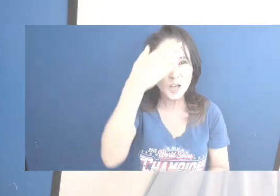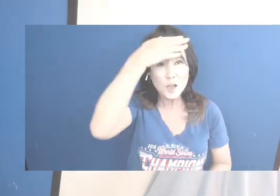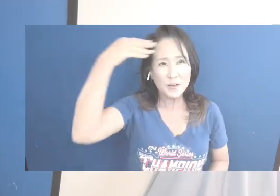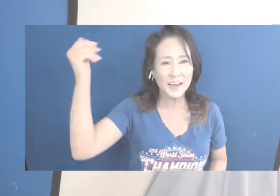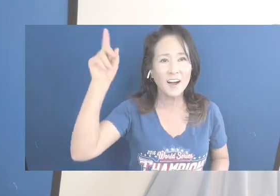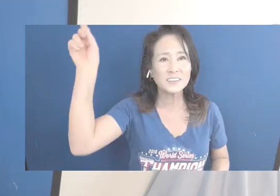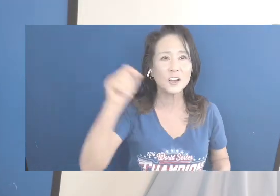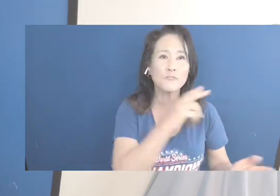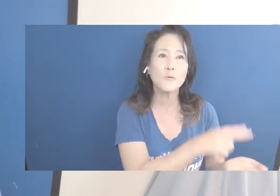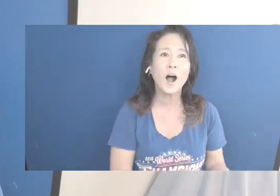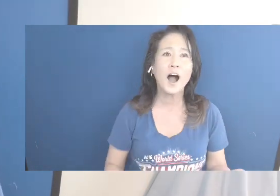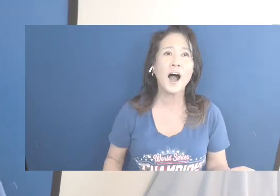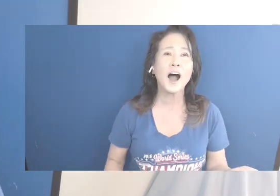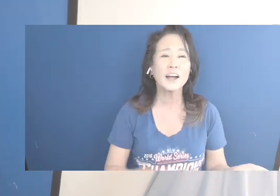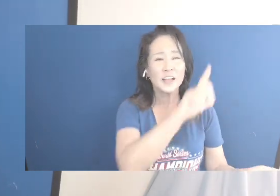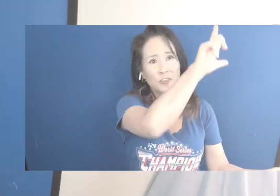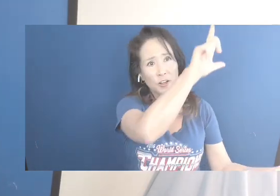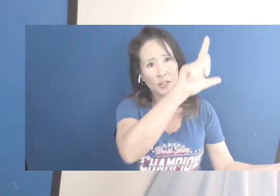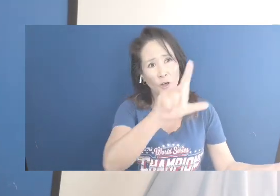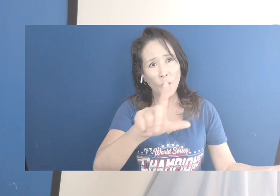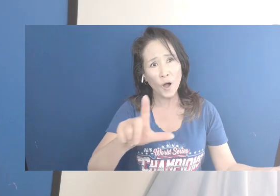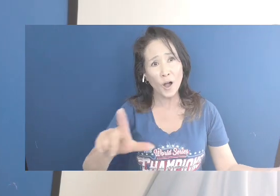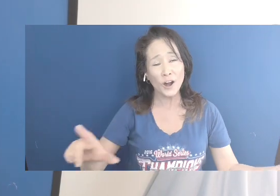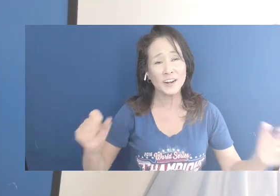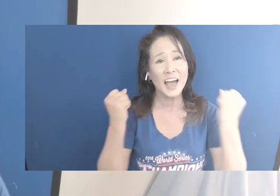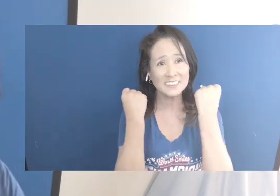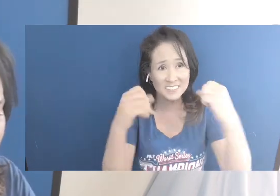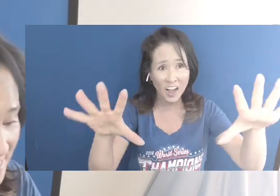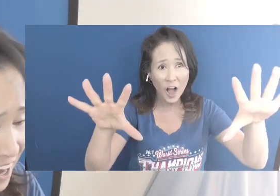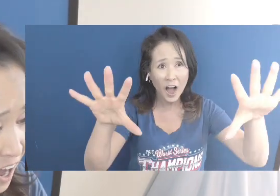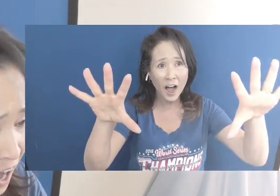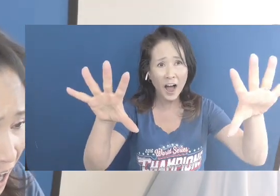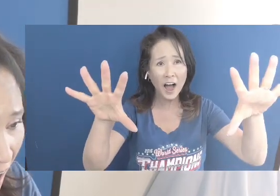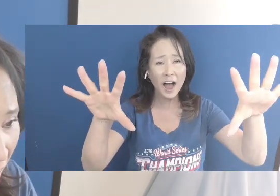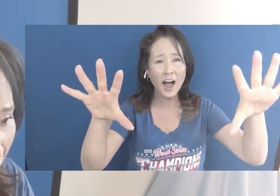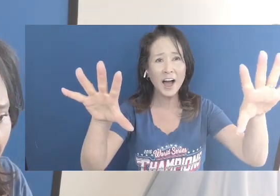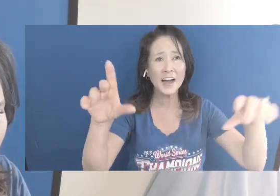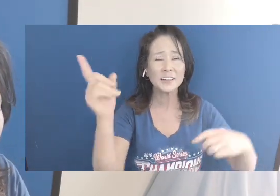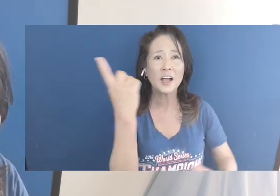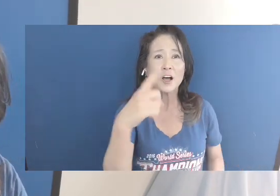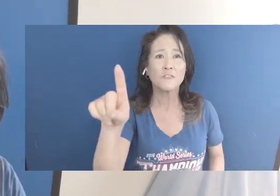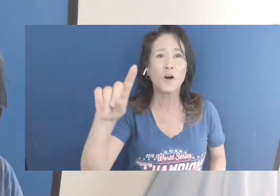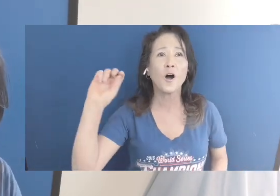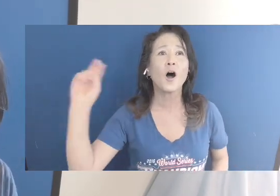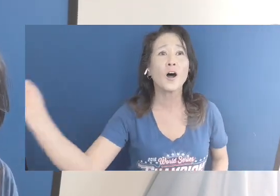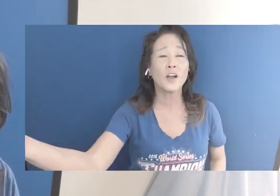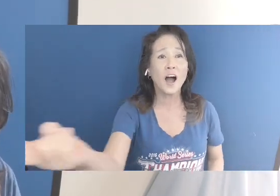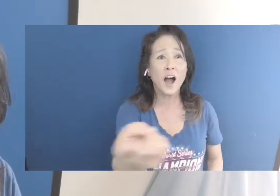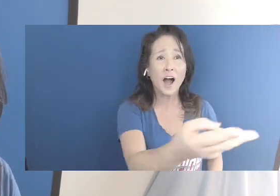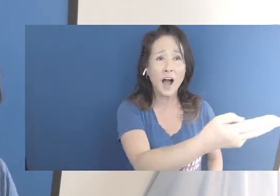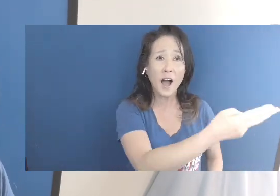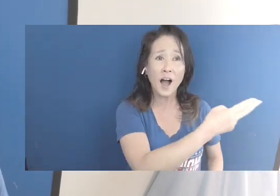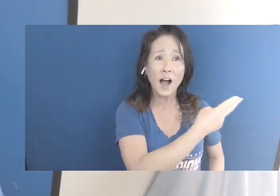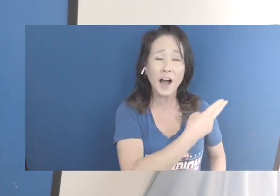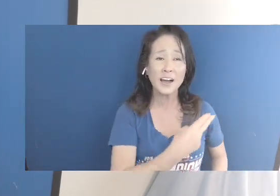Because of what the Lord has done for